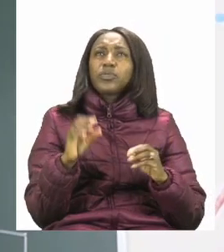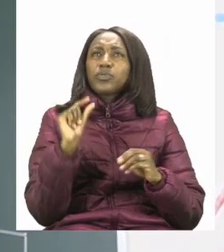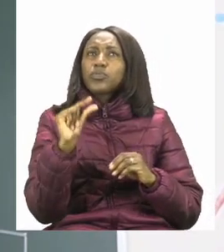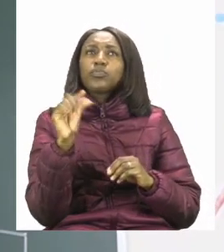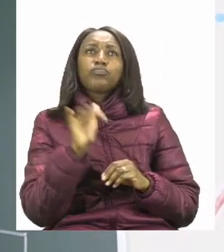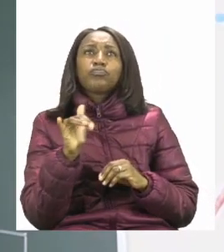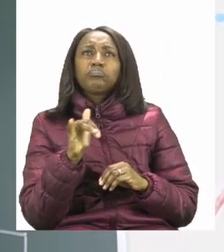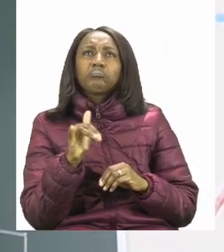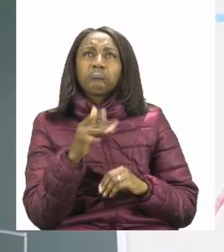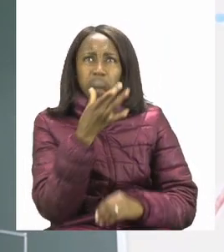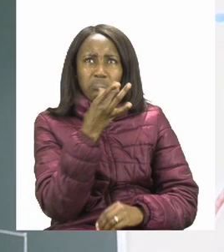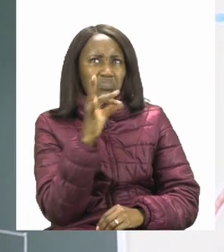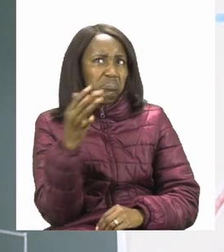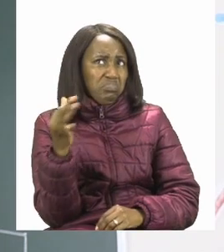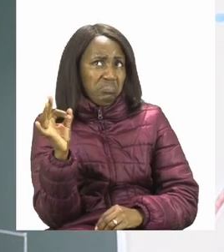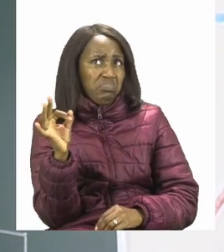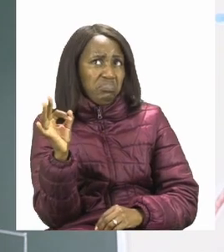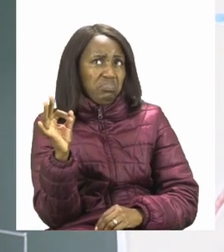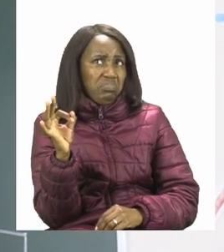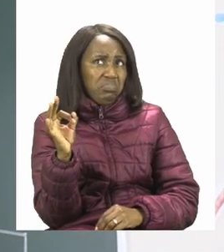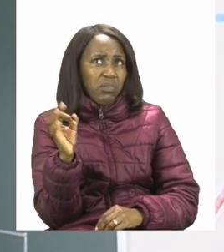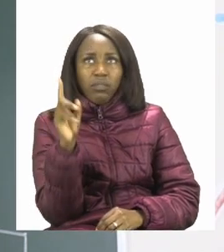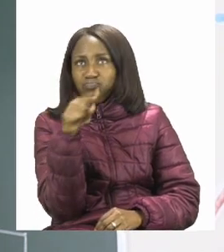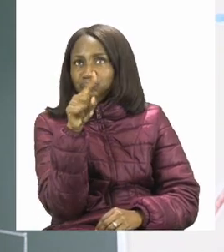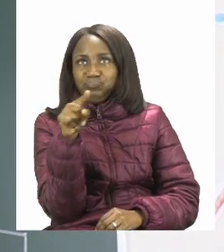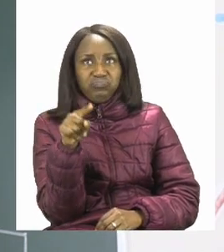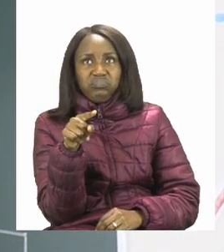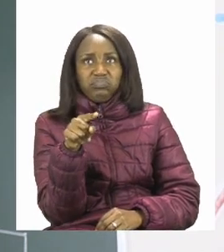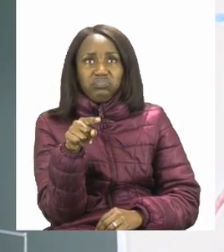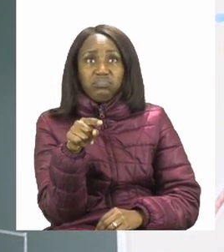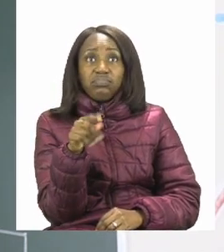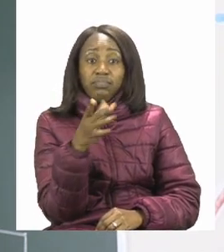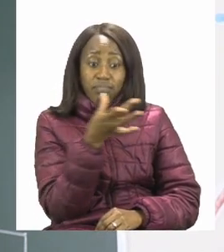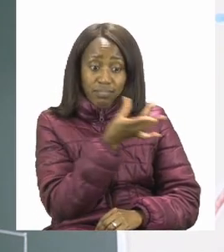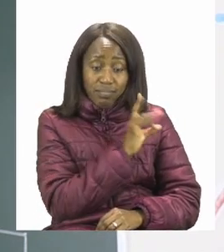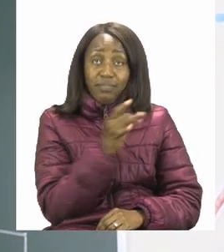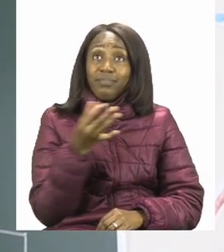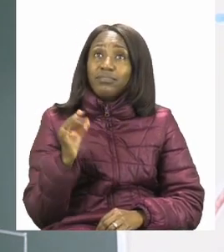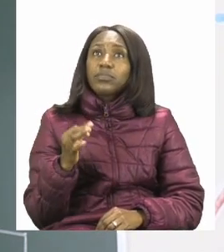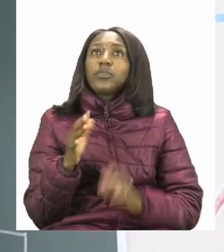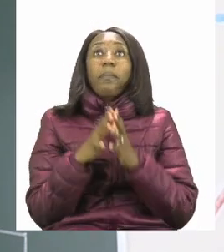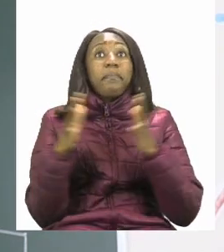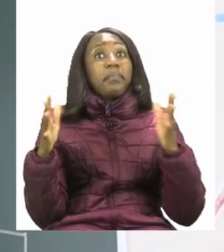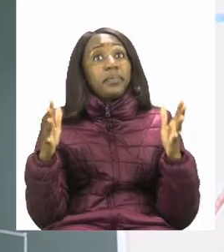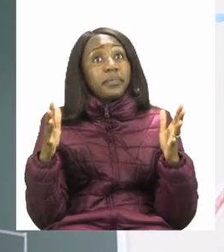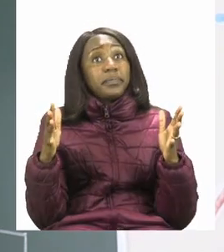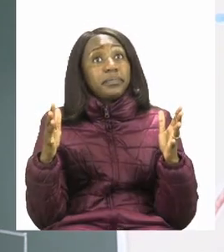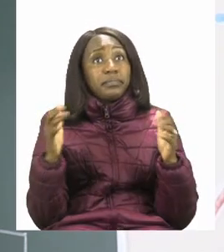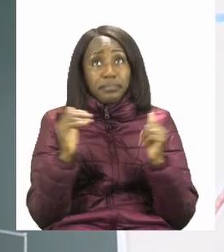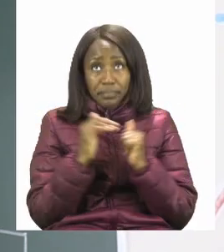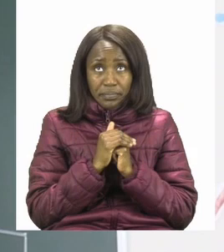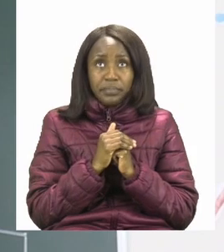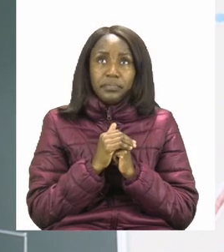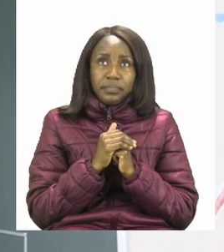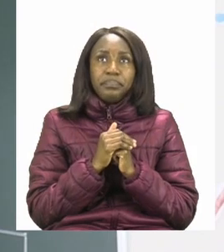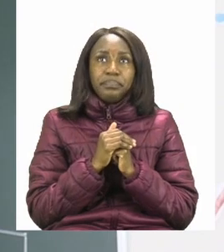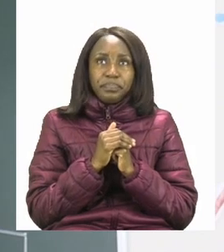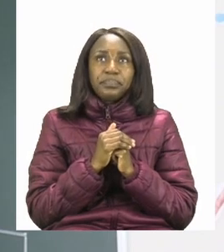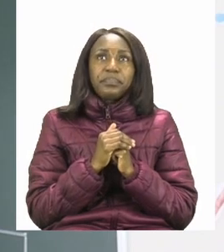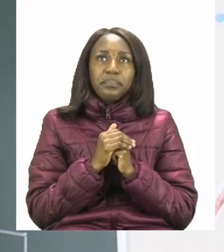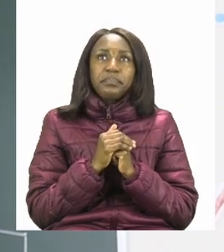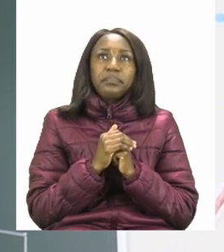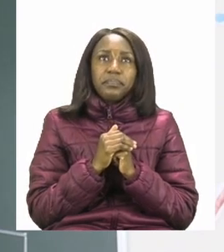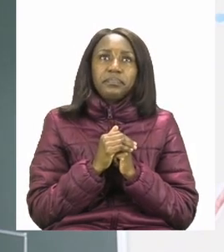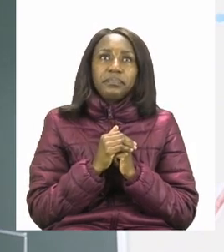is smaller, that's not correct. Because remember, it starts with an 8 for the tens. So that means